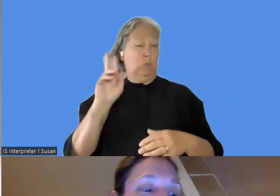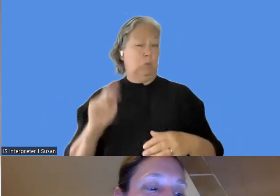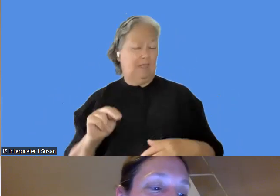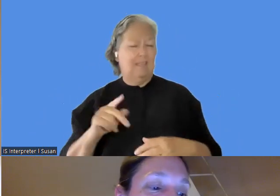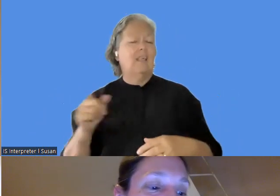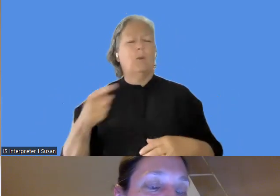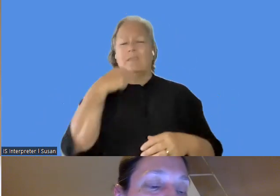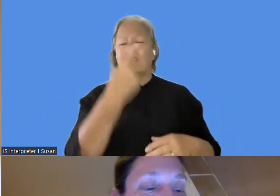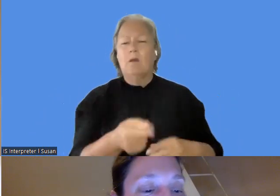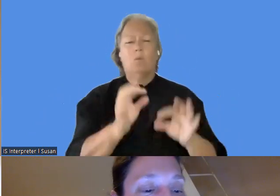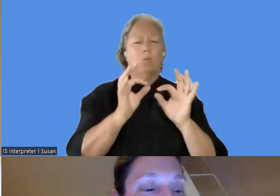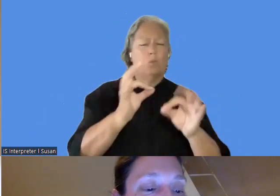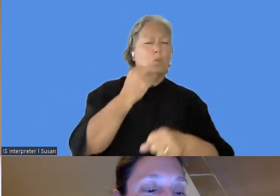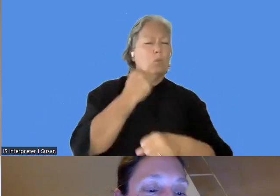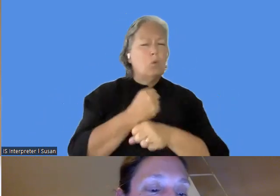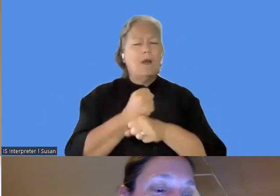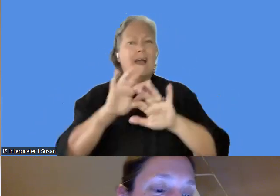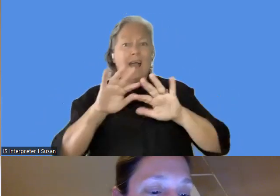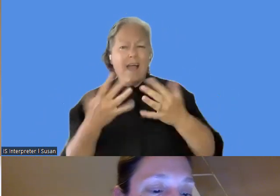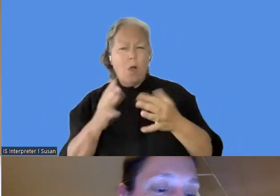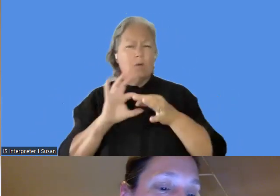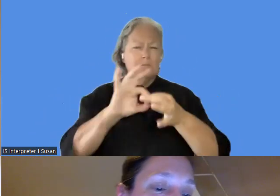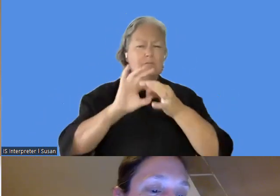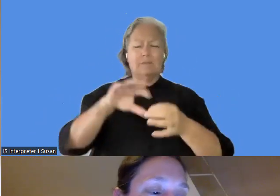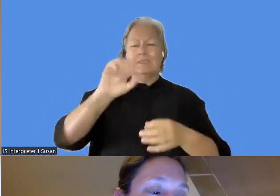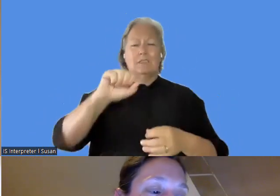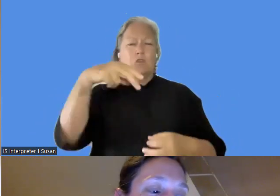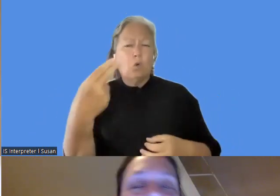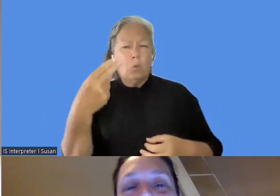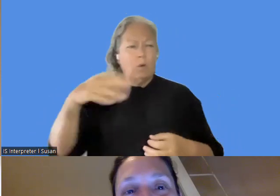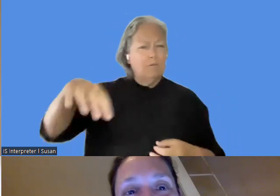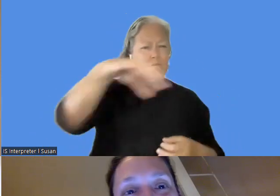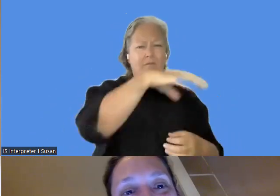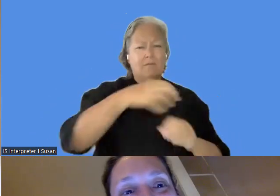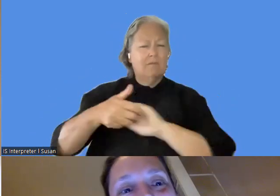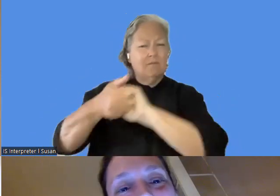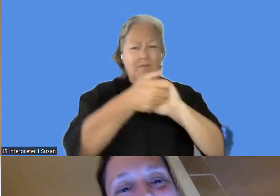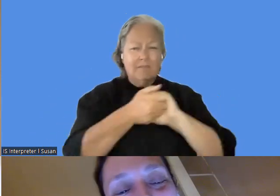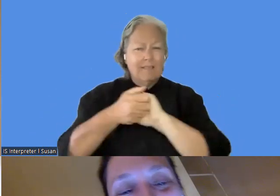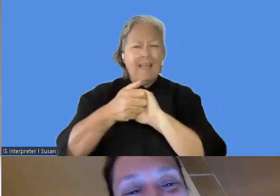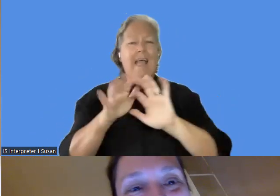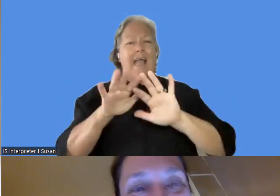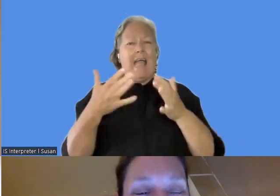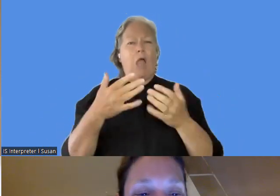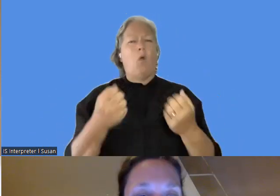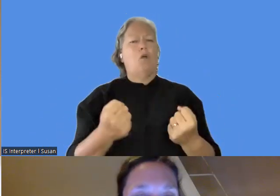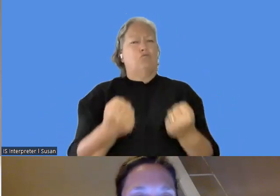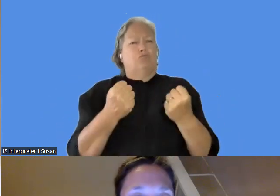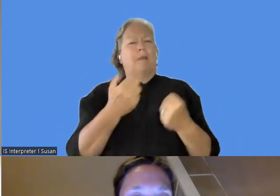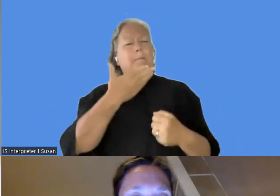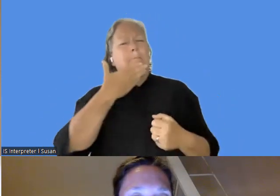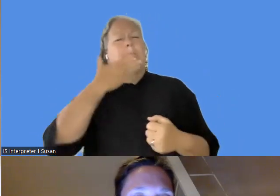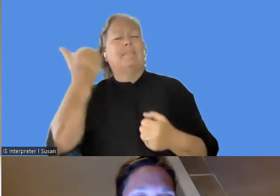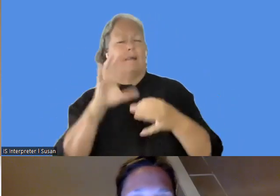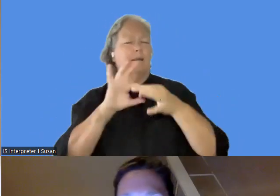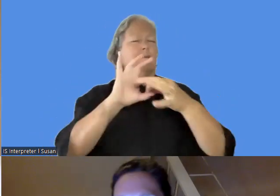of multi-stakeholder partnerships to strengthen disability data in the ESCWA region. Neta, please go ahead. Thank you.